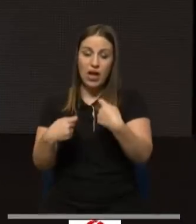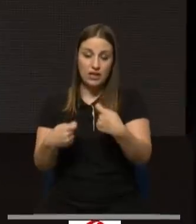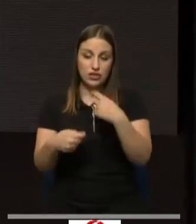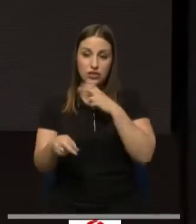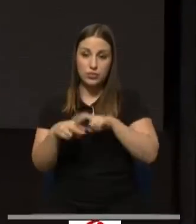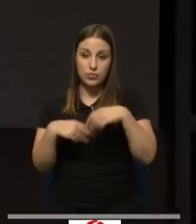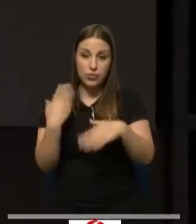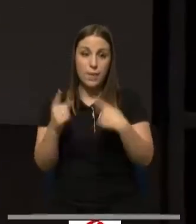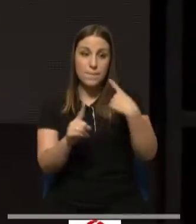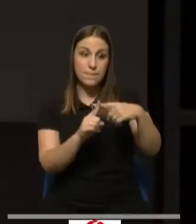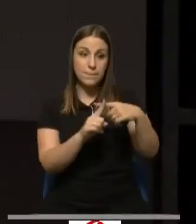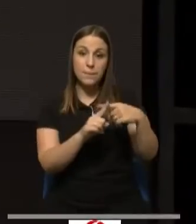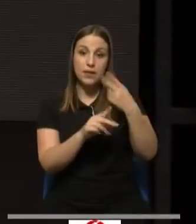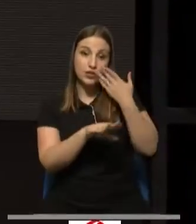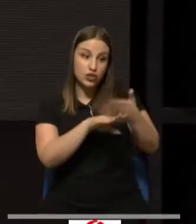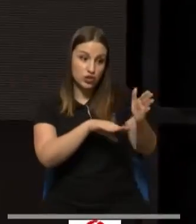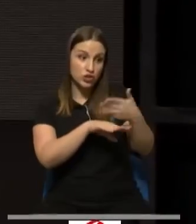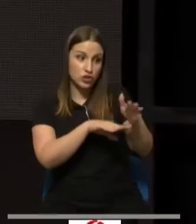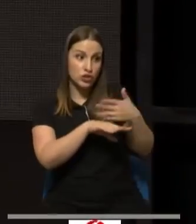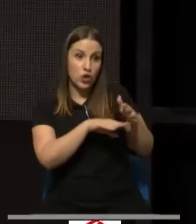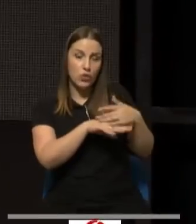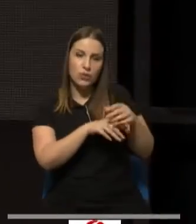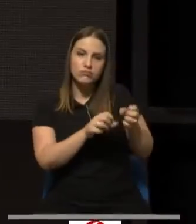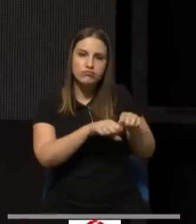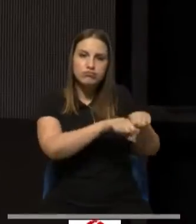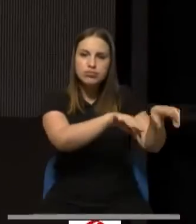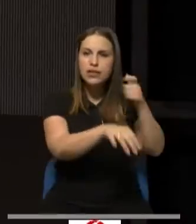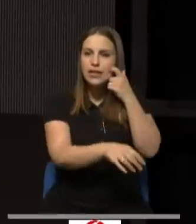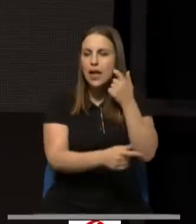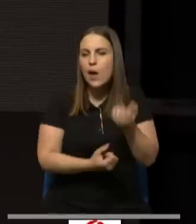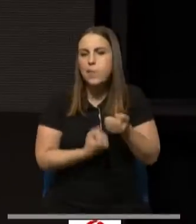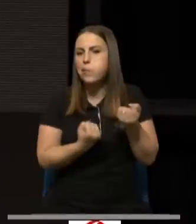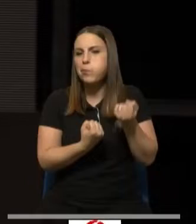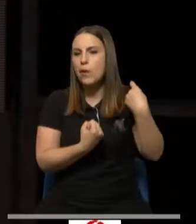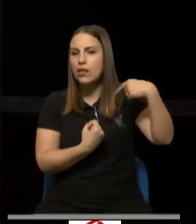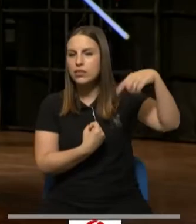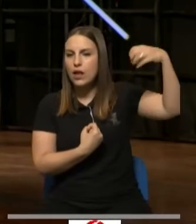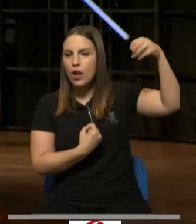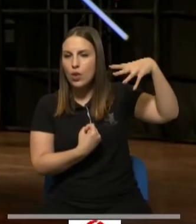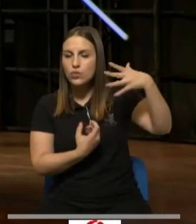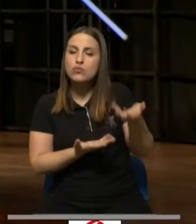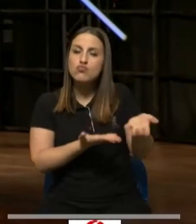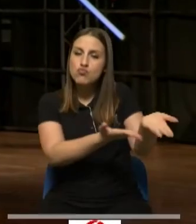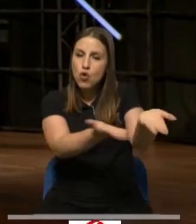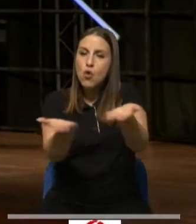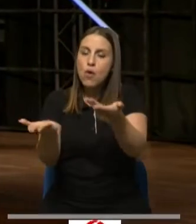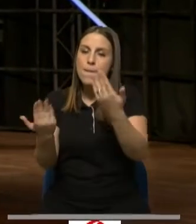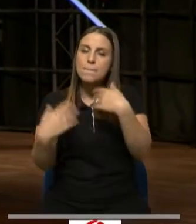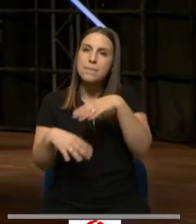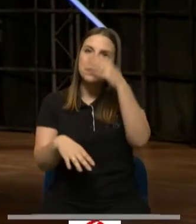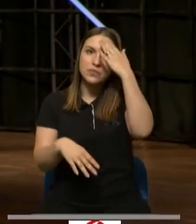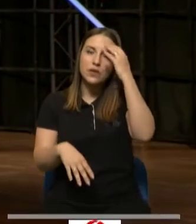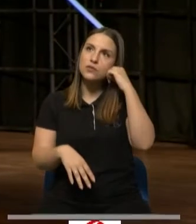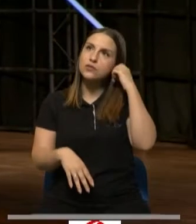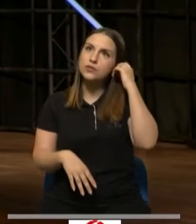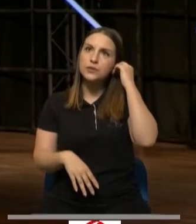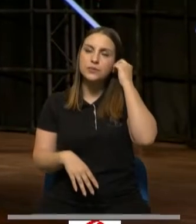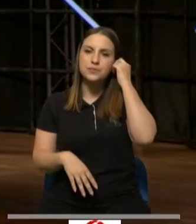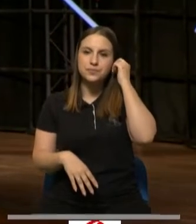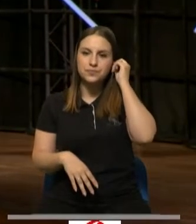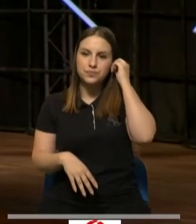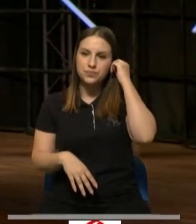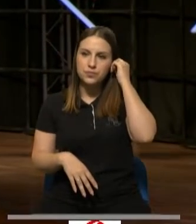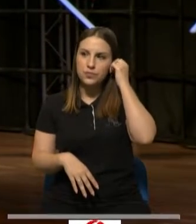can help those who have less with the surplus. And I think this is one of the